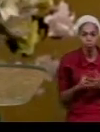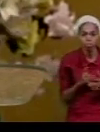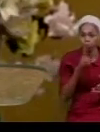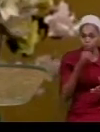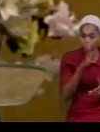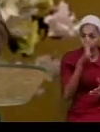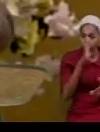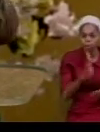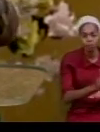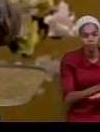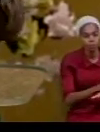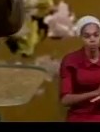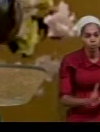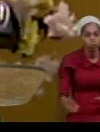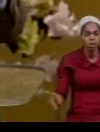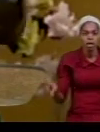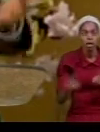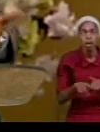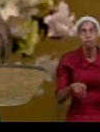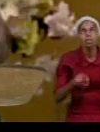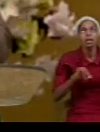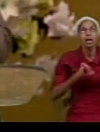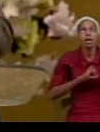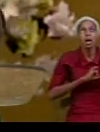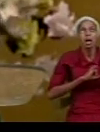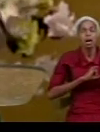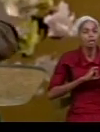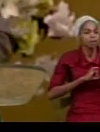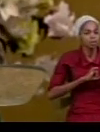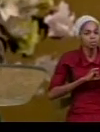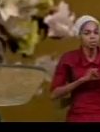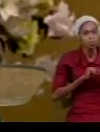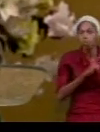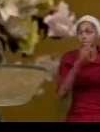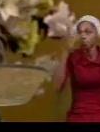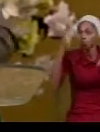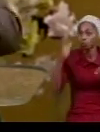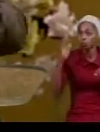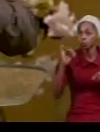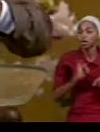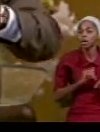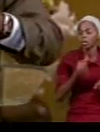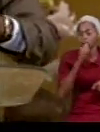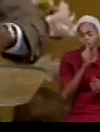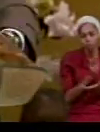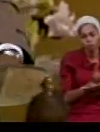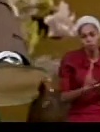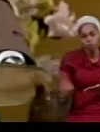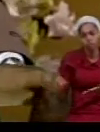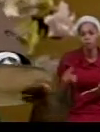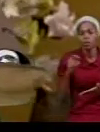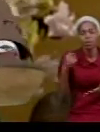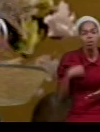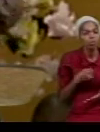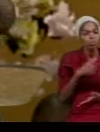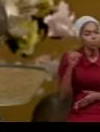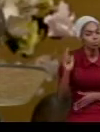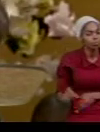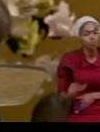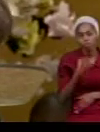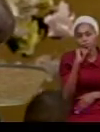holy, as I, God, I am holy. We must not in any